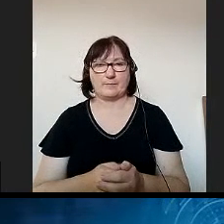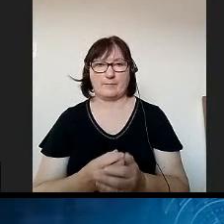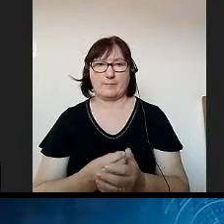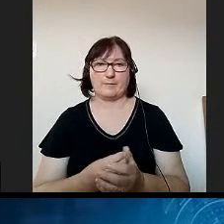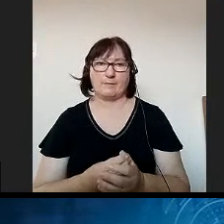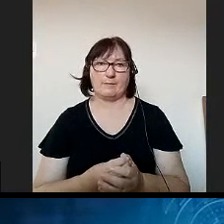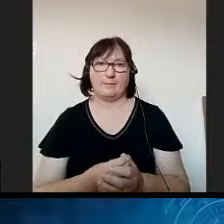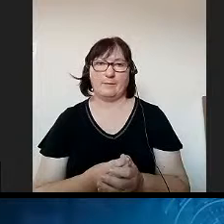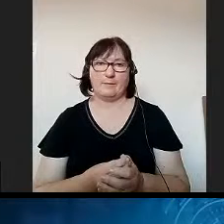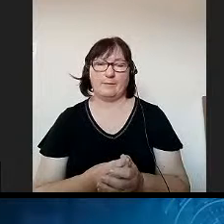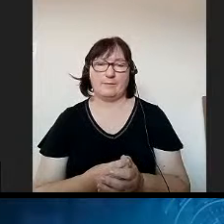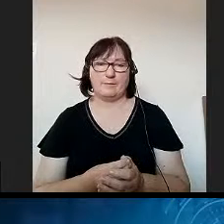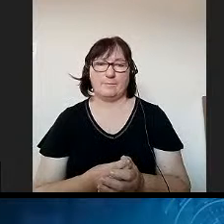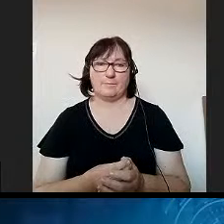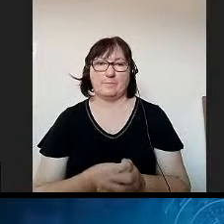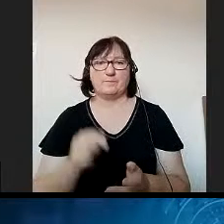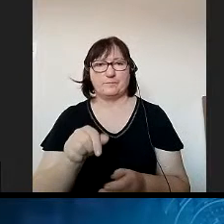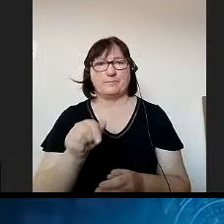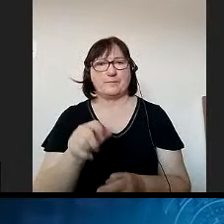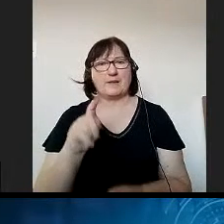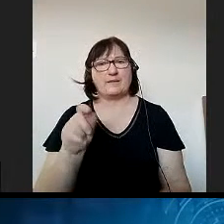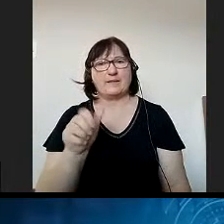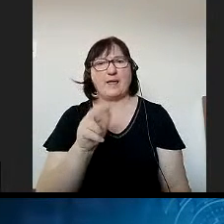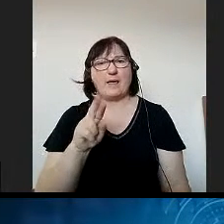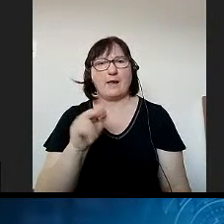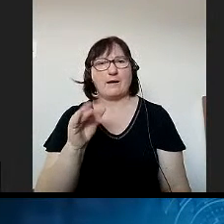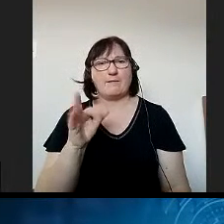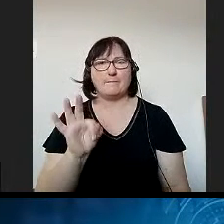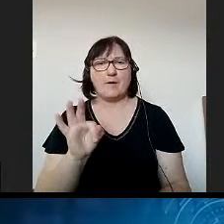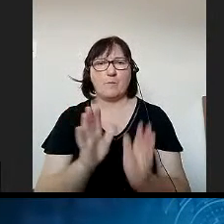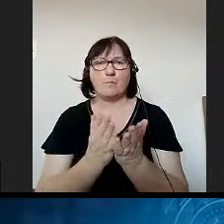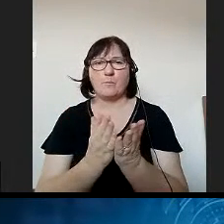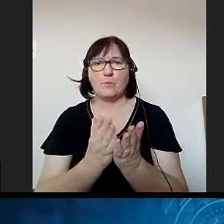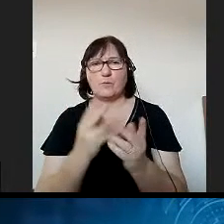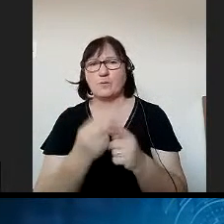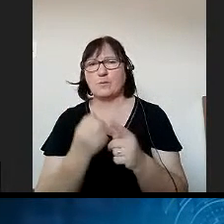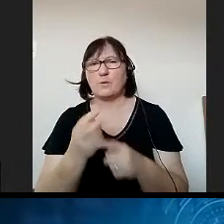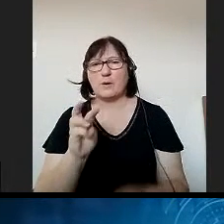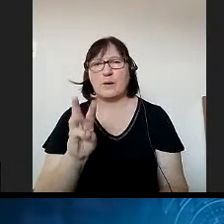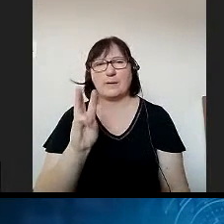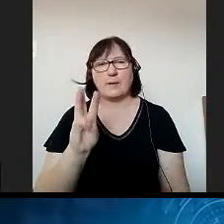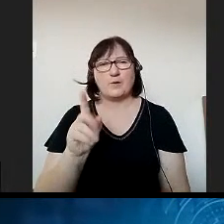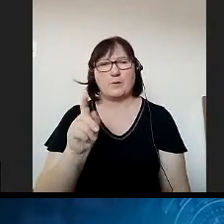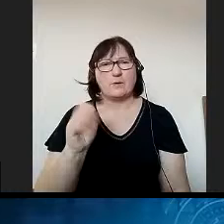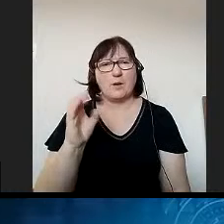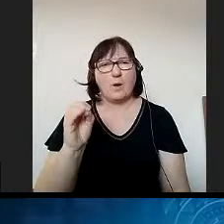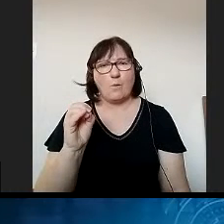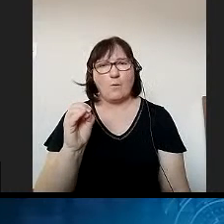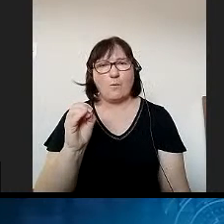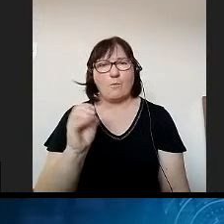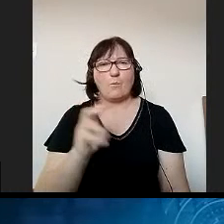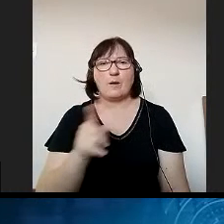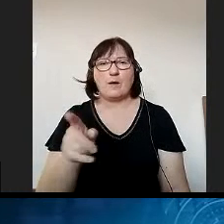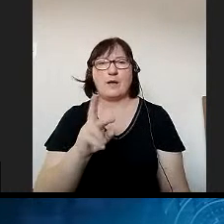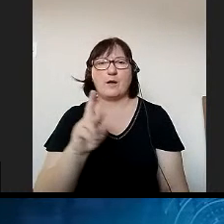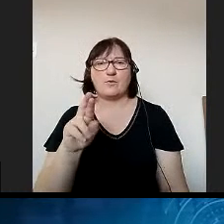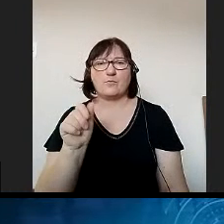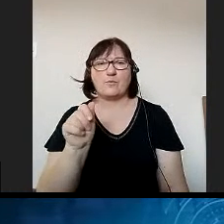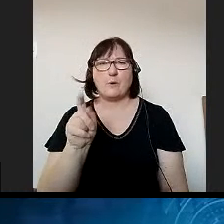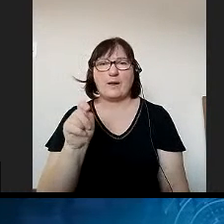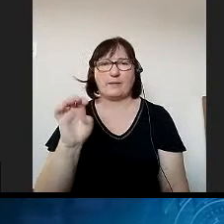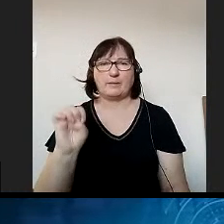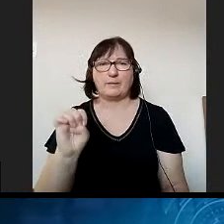Where in the tariff book can one view the WTO bounded rates? Silwane, if you can respond to that